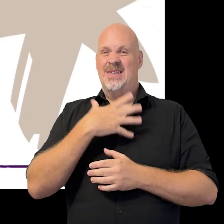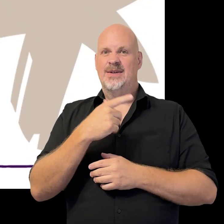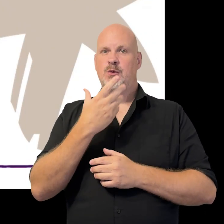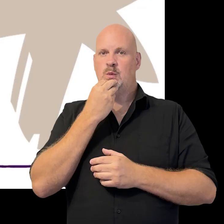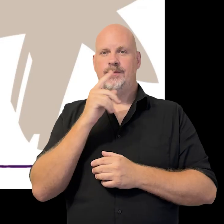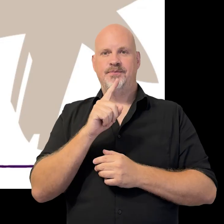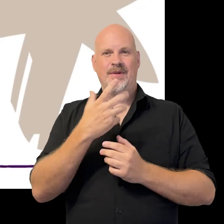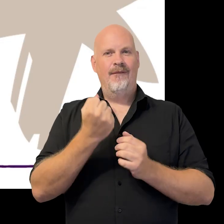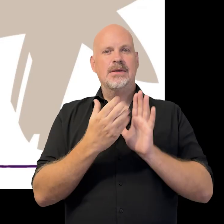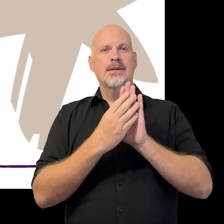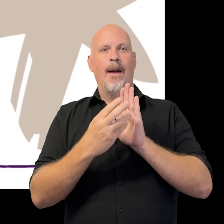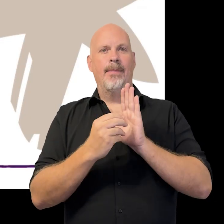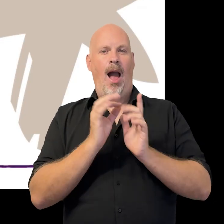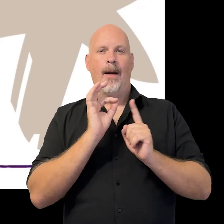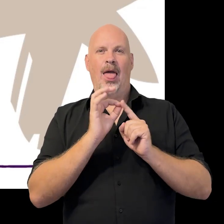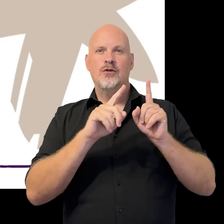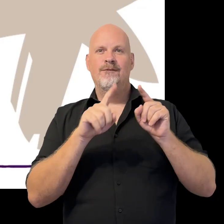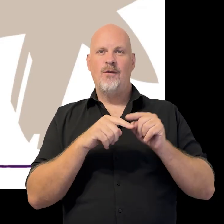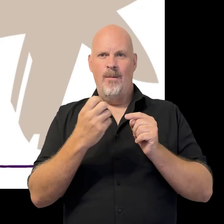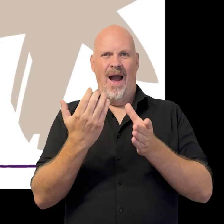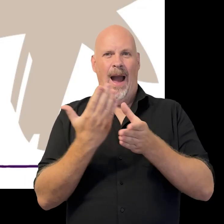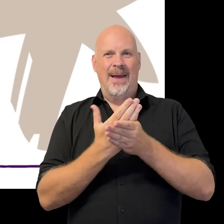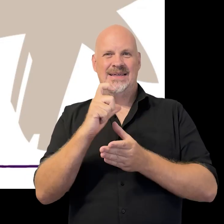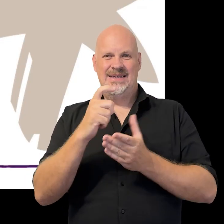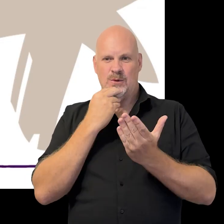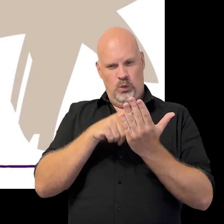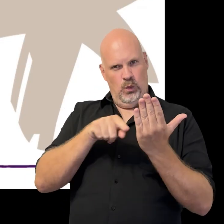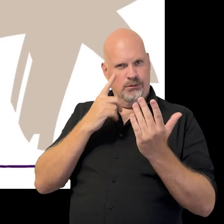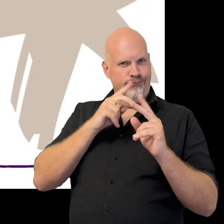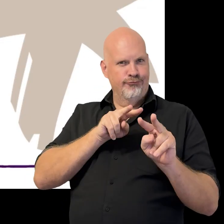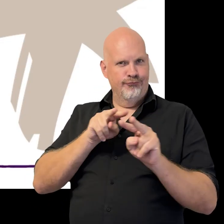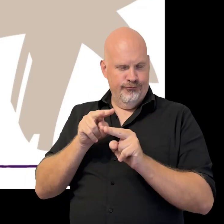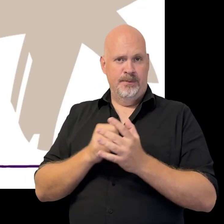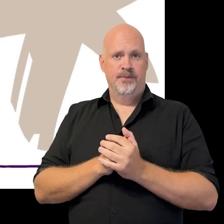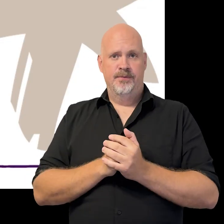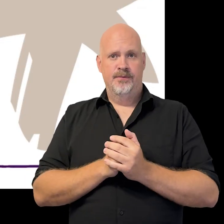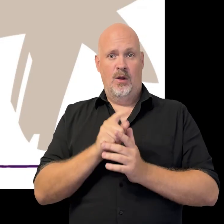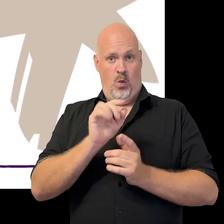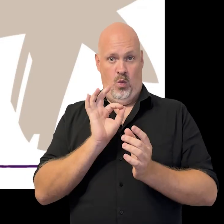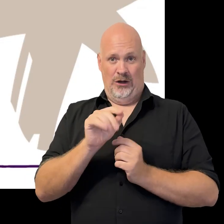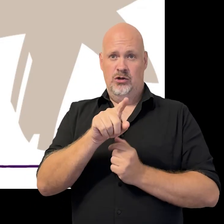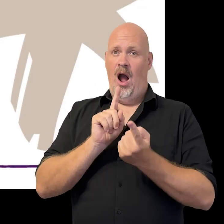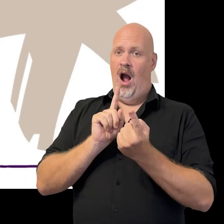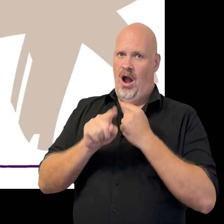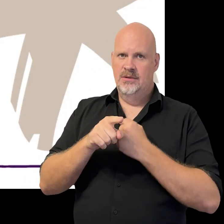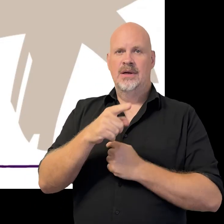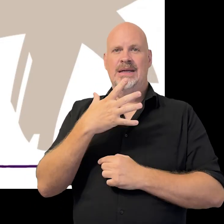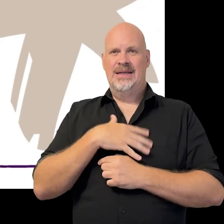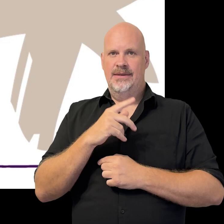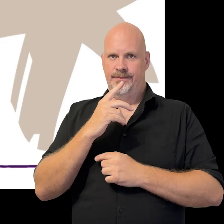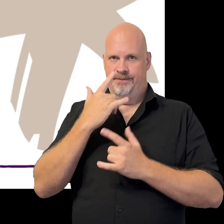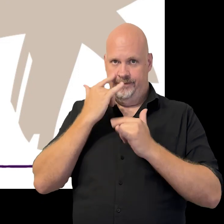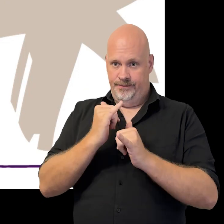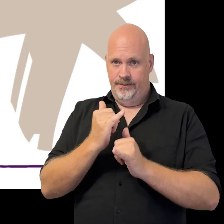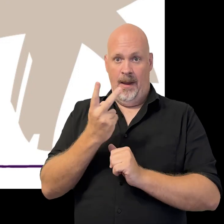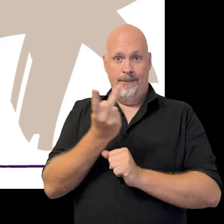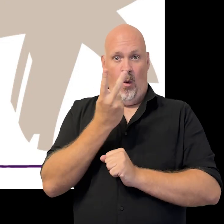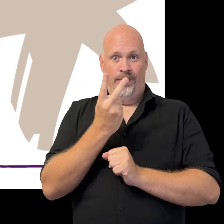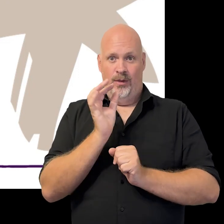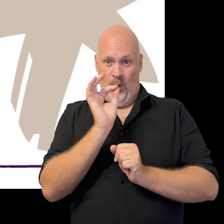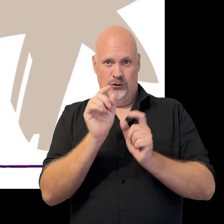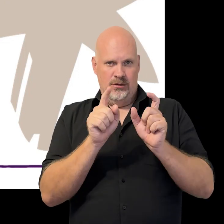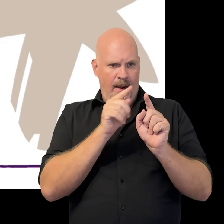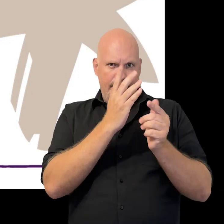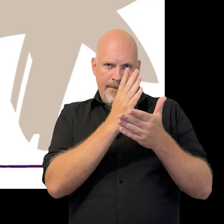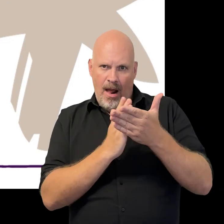effective retention strategies to reduce staff turnover. You might be looking at developing an internal talent pipeline, for example,